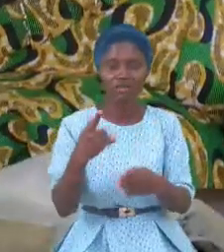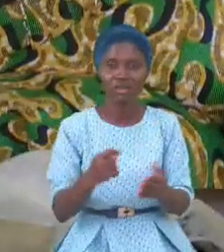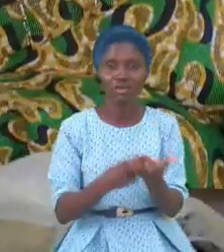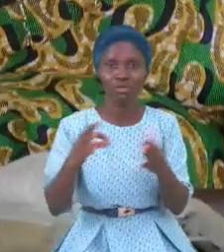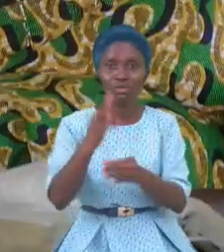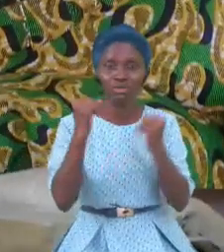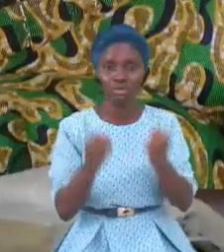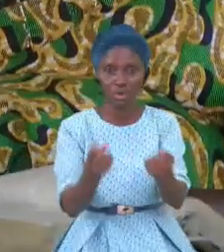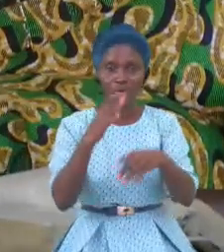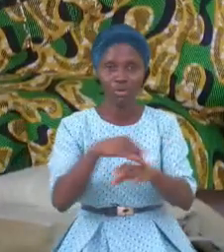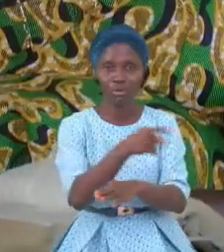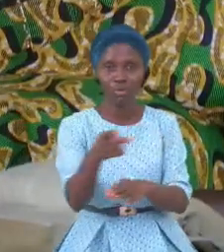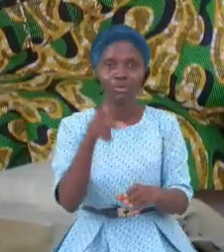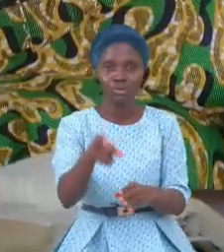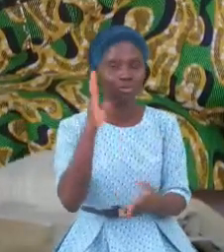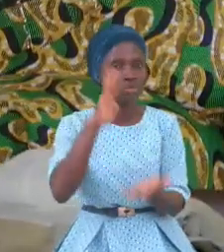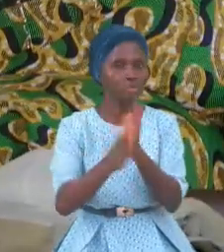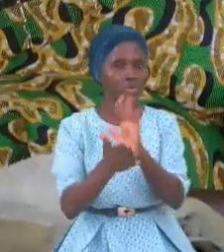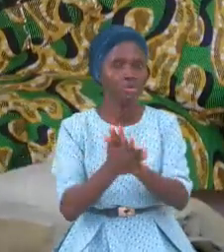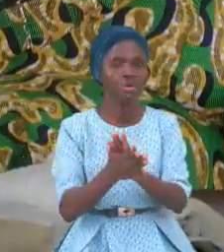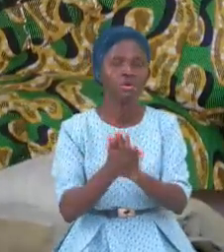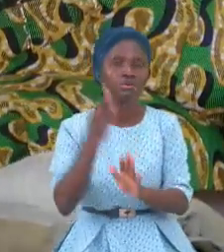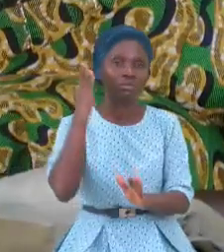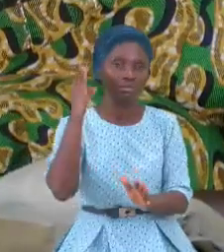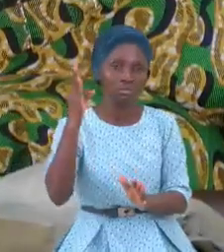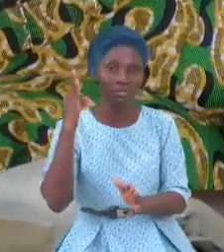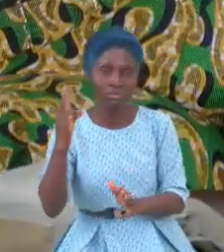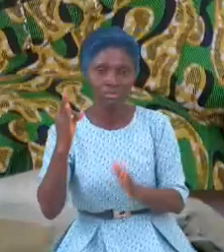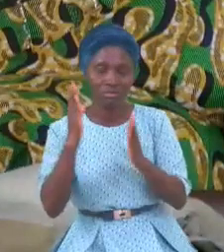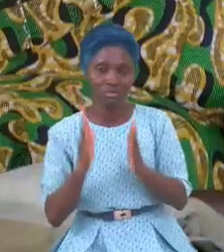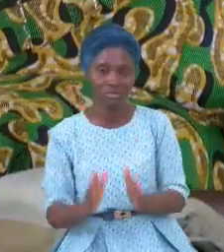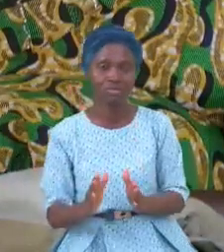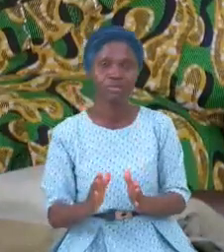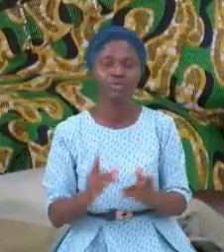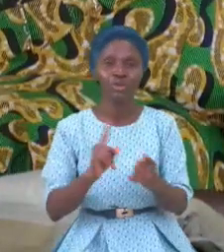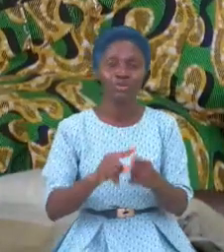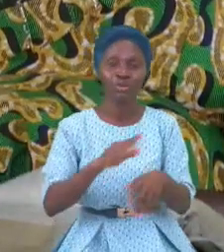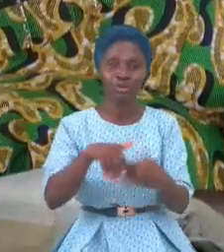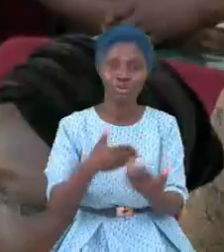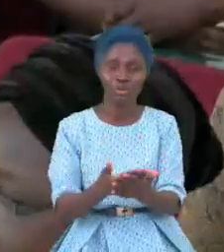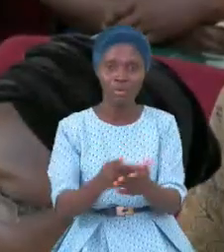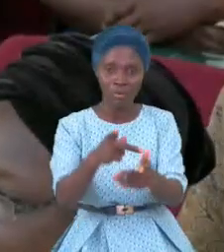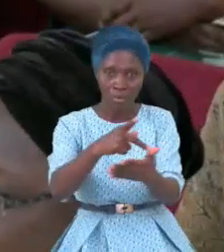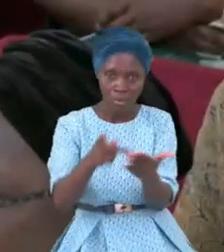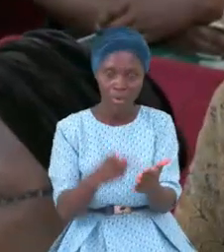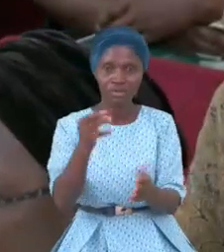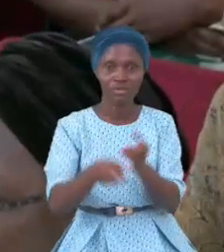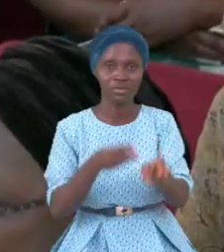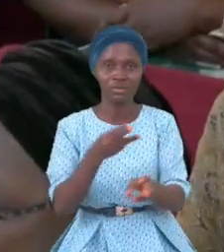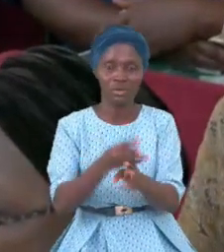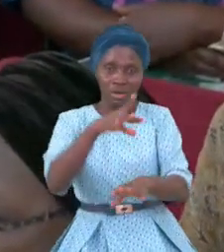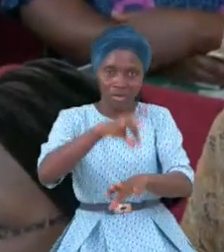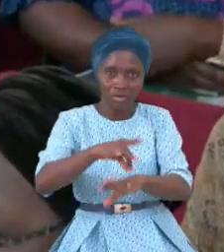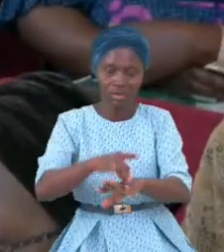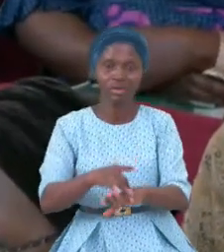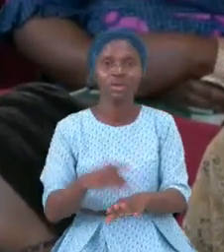all Judea and Samaria and even to the uttermost part of the earth. We're taking them from where we meet